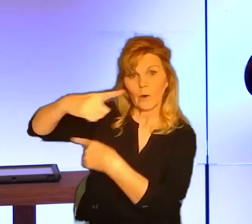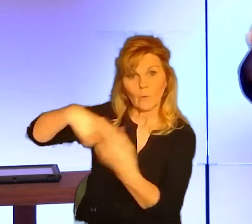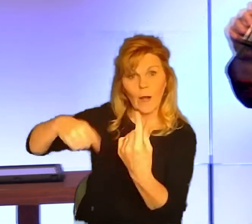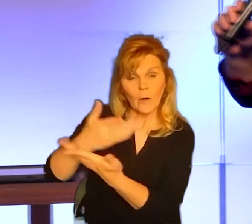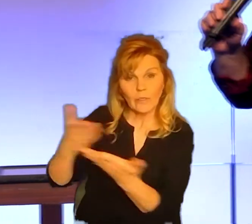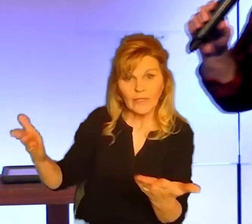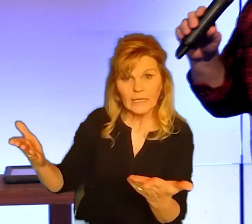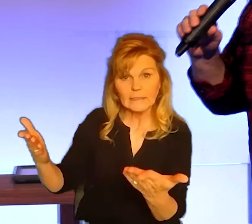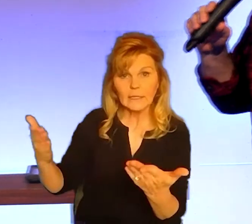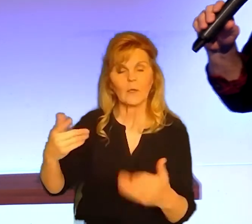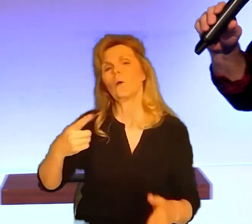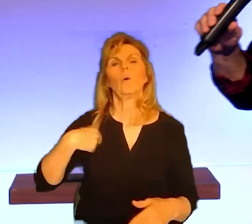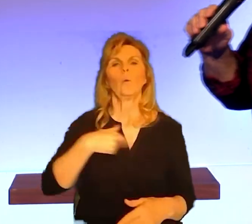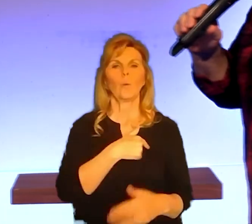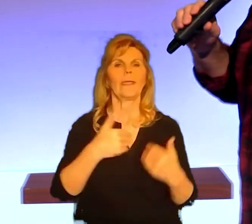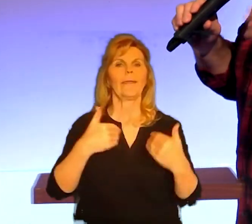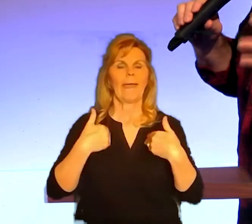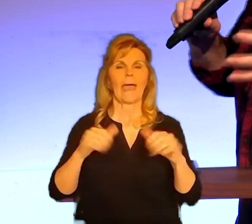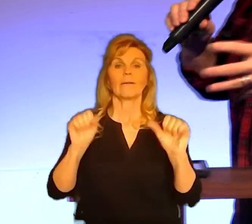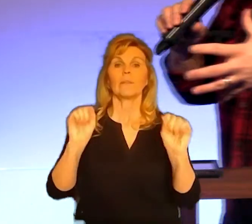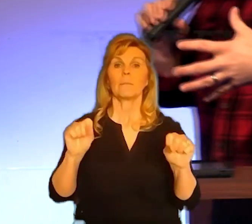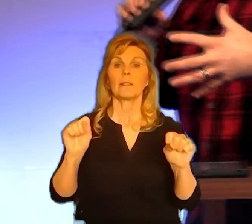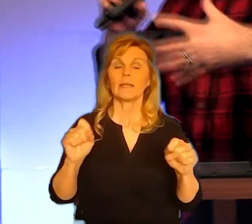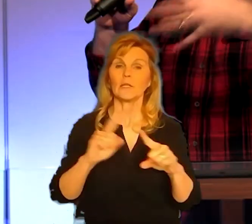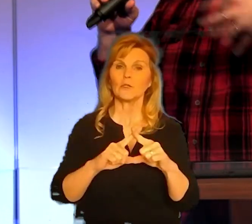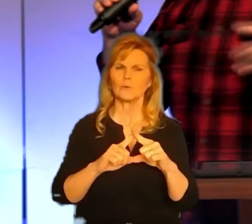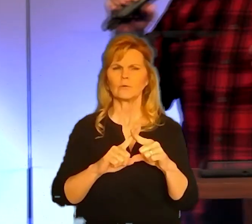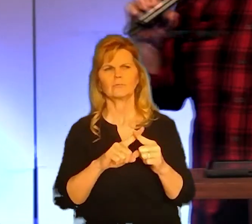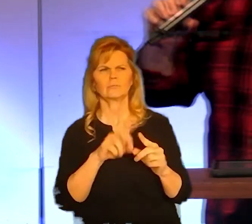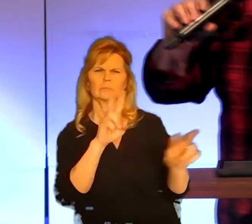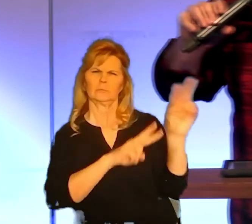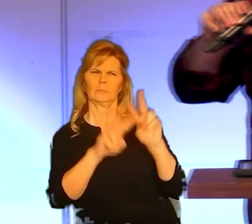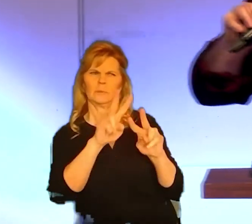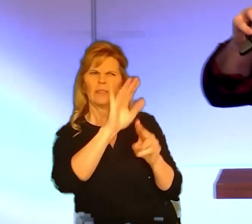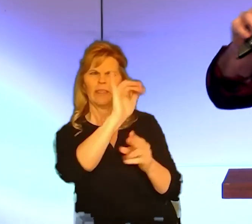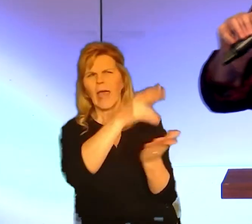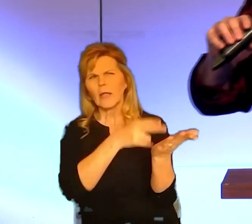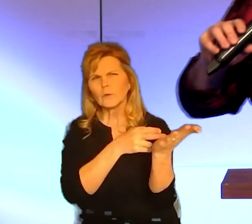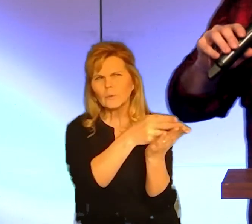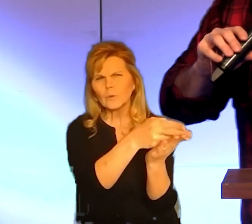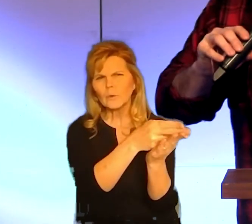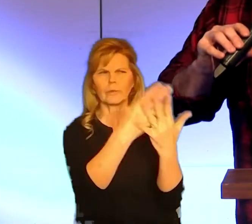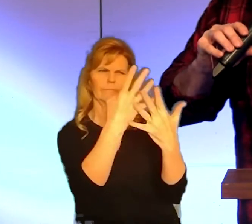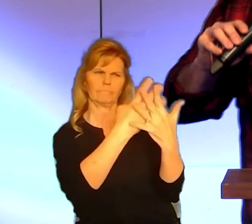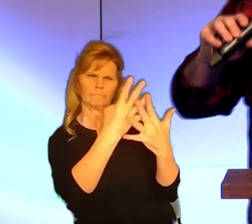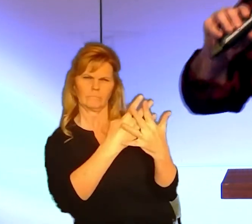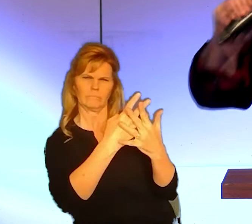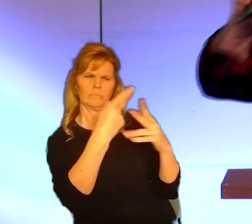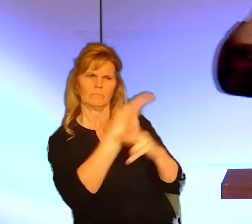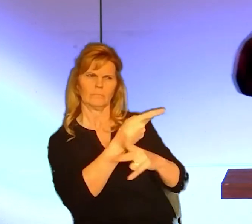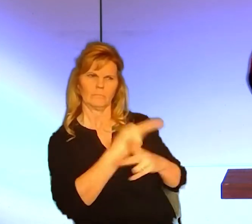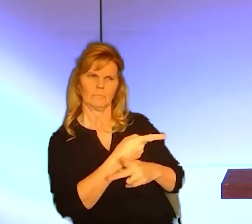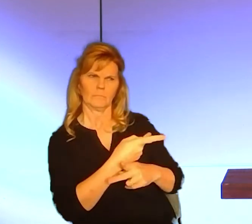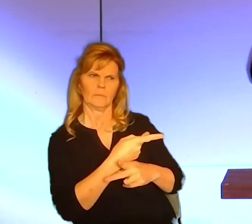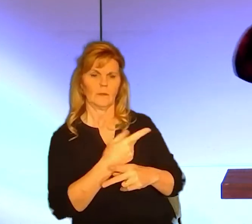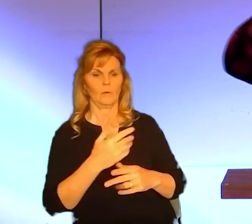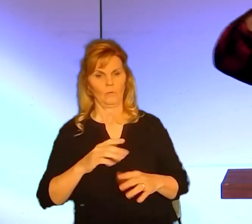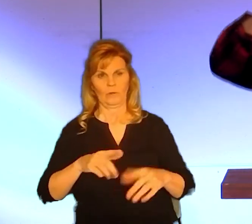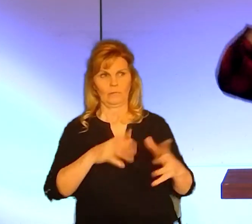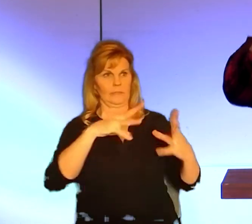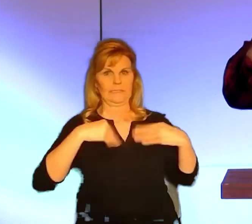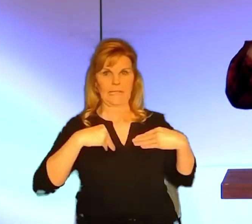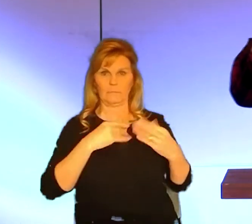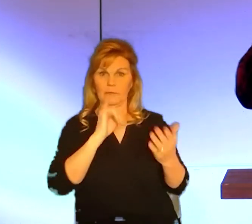we have the ability to filter truth and receive truth based off of our personality,